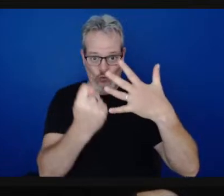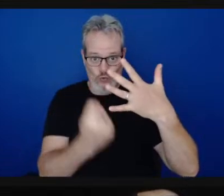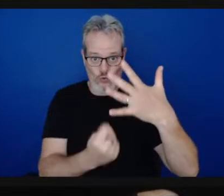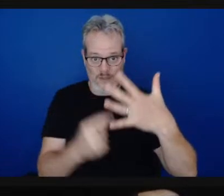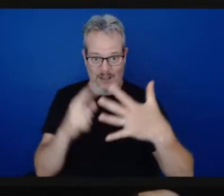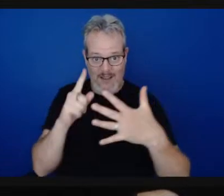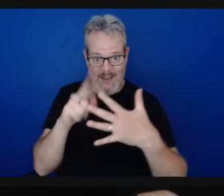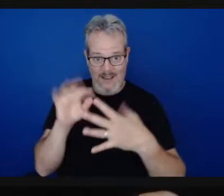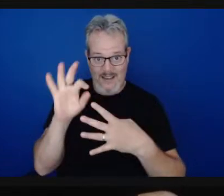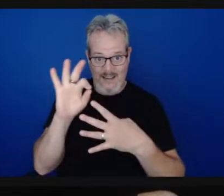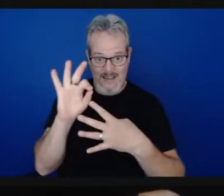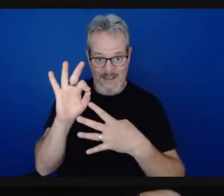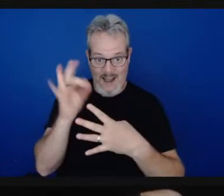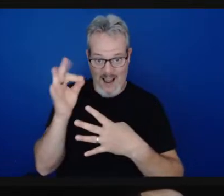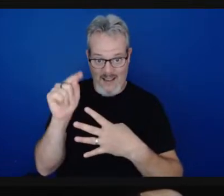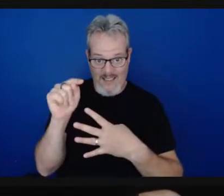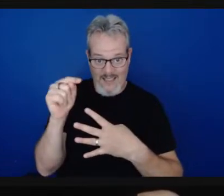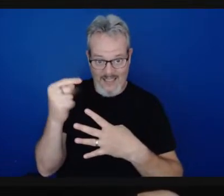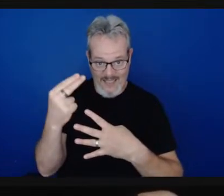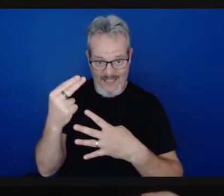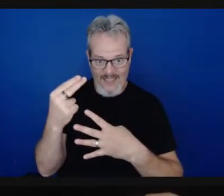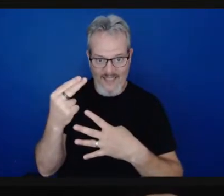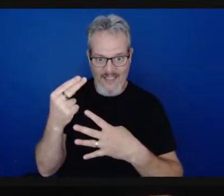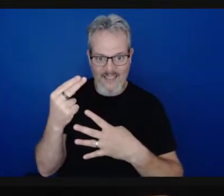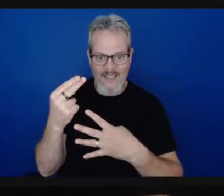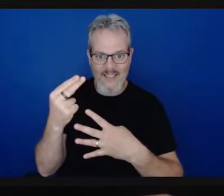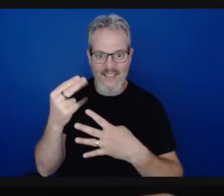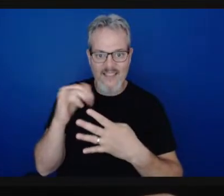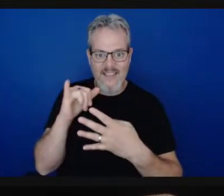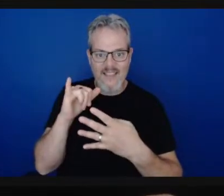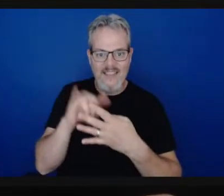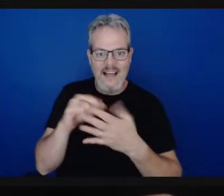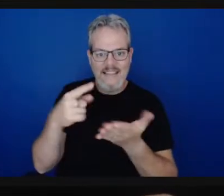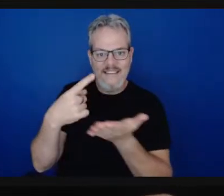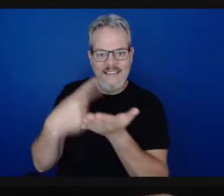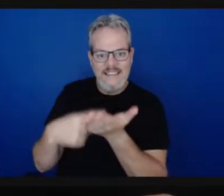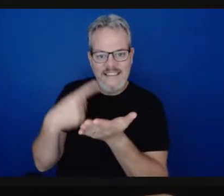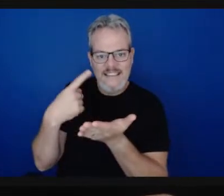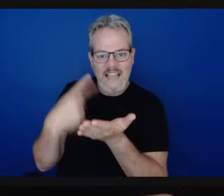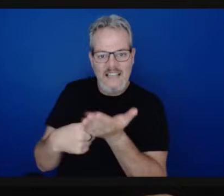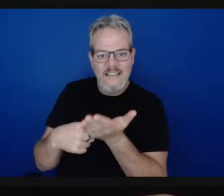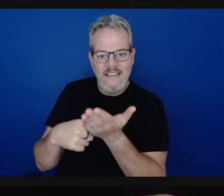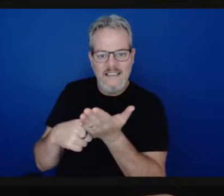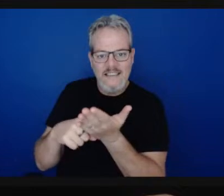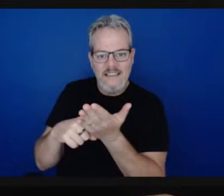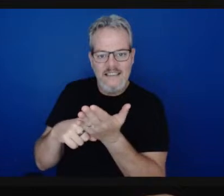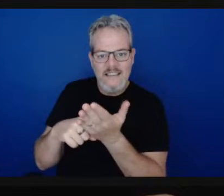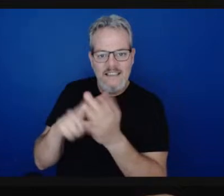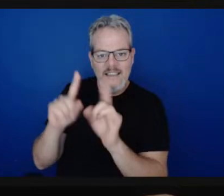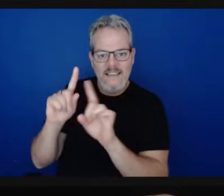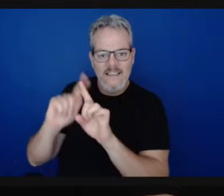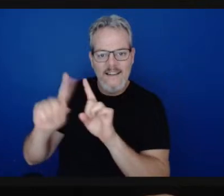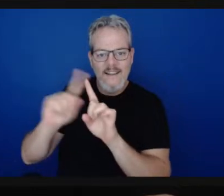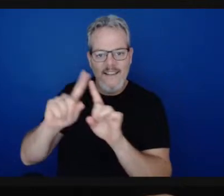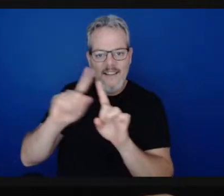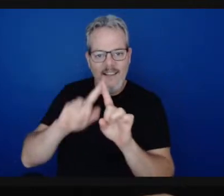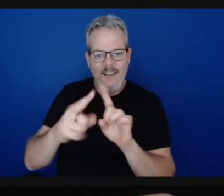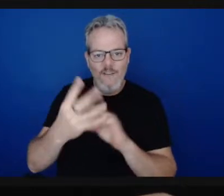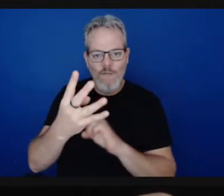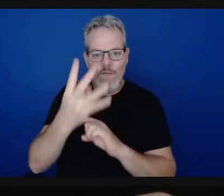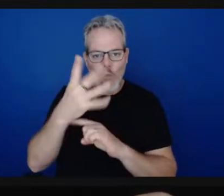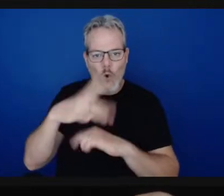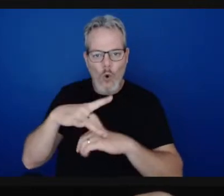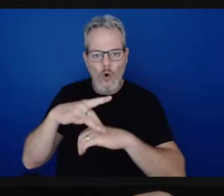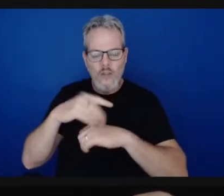eruptions. That'll be Matt Patrick discussing the 4 eruptions in Kilauea